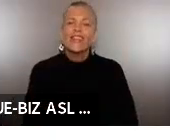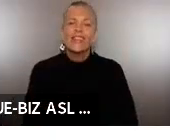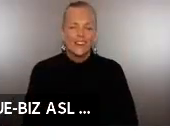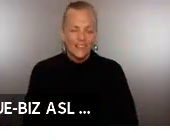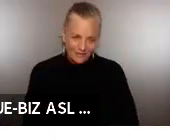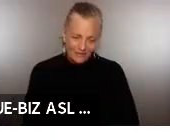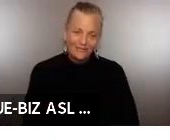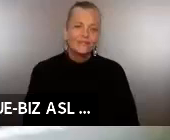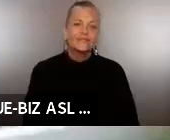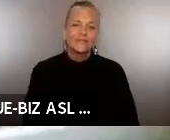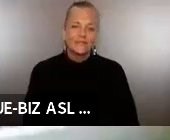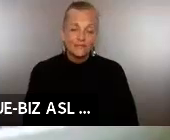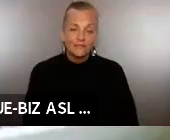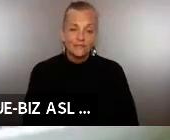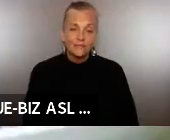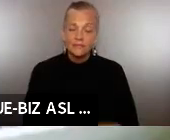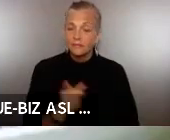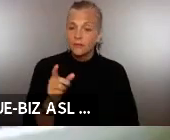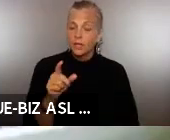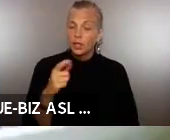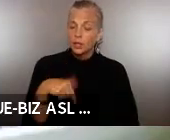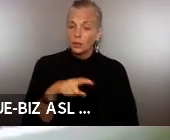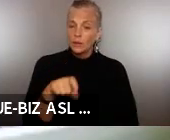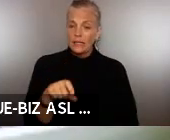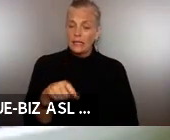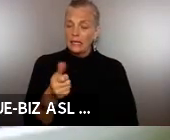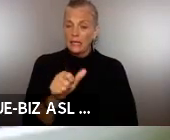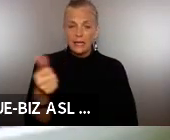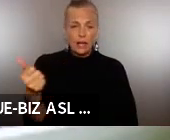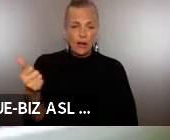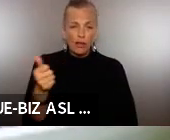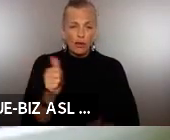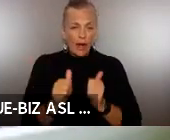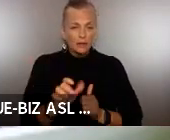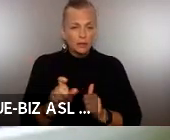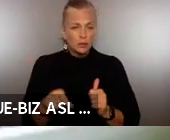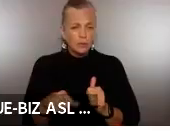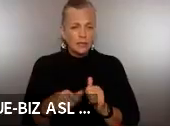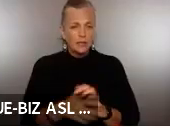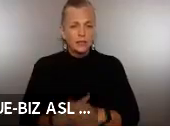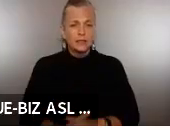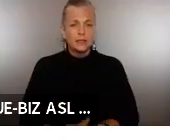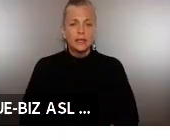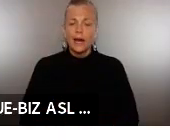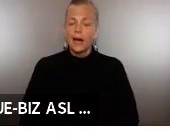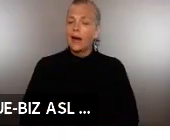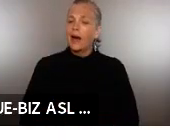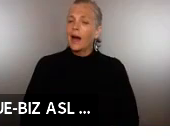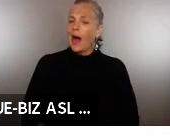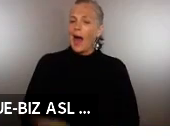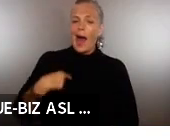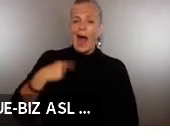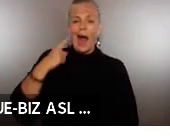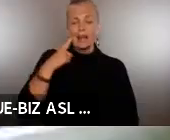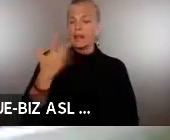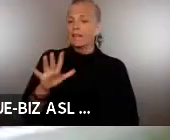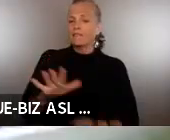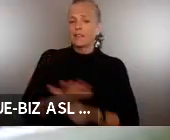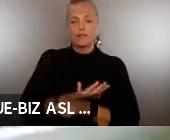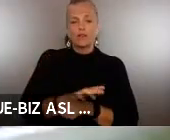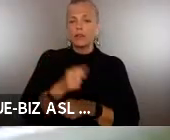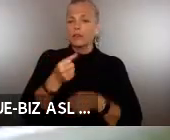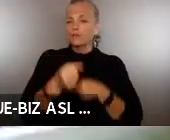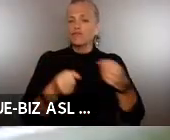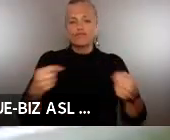Well, do we need anyone else? Any other actors? I think we're fully casted. Okay,